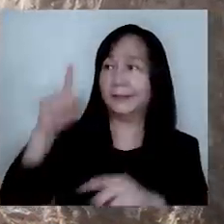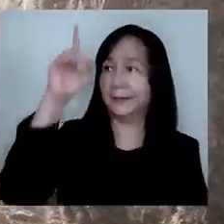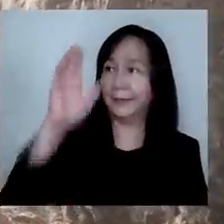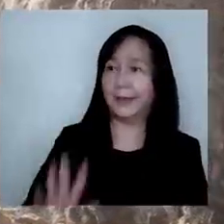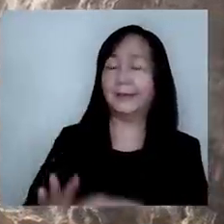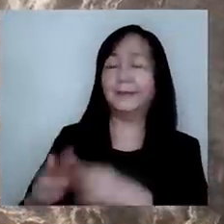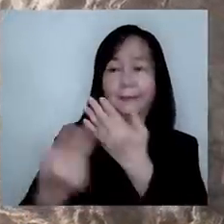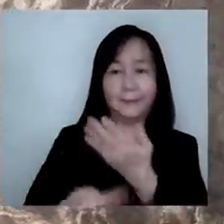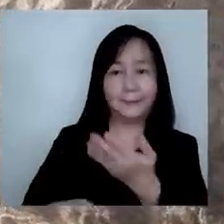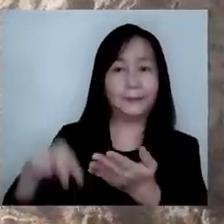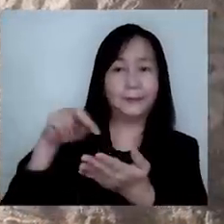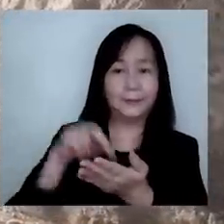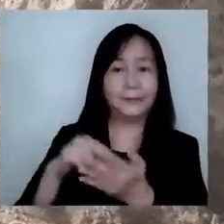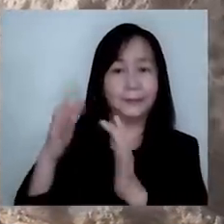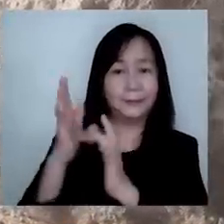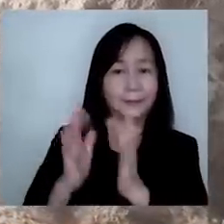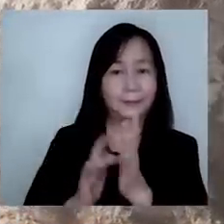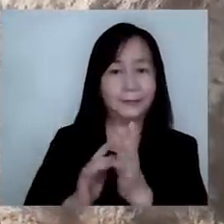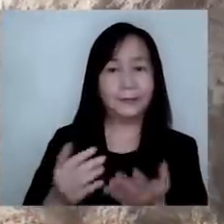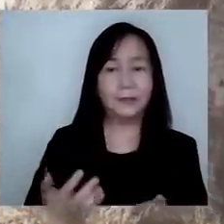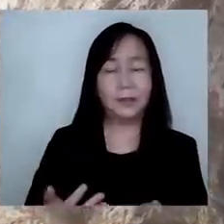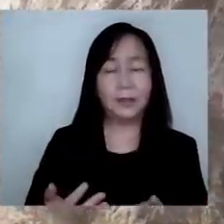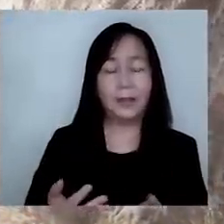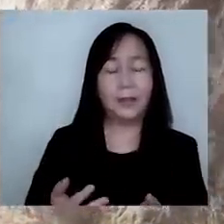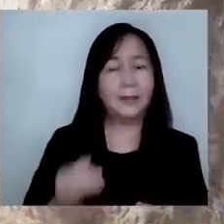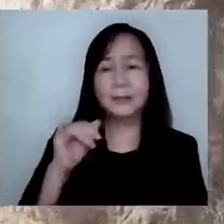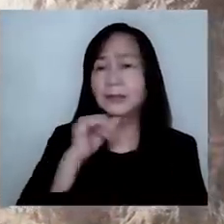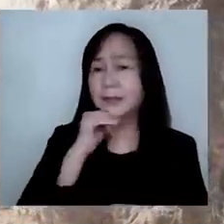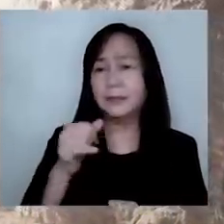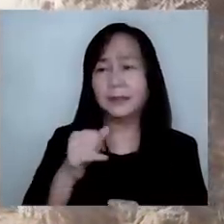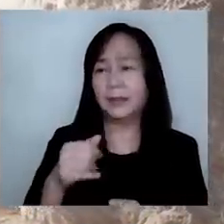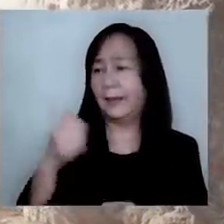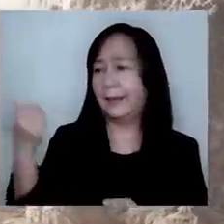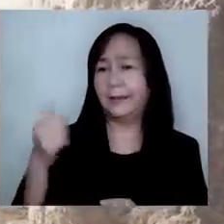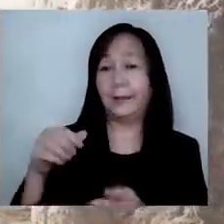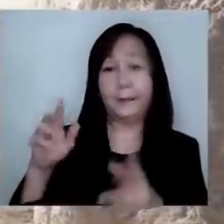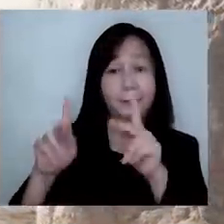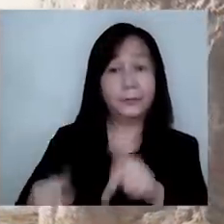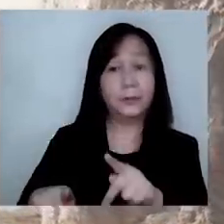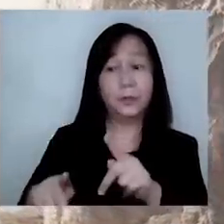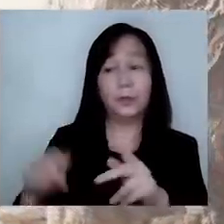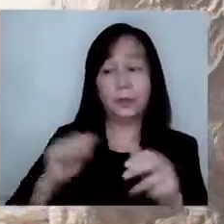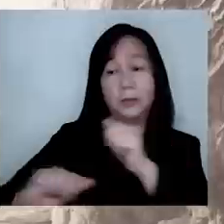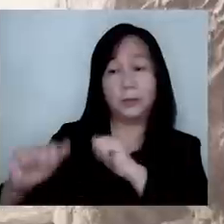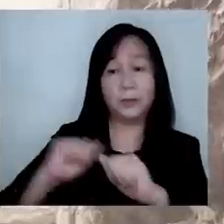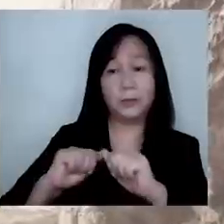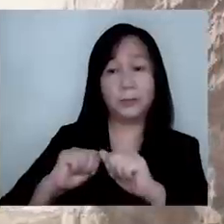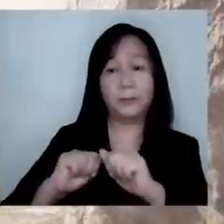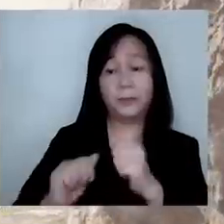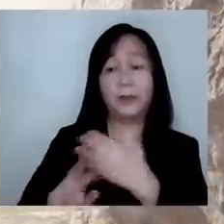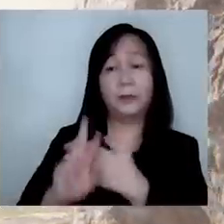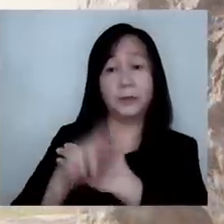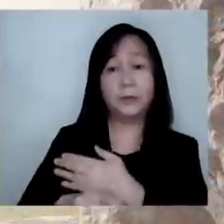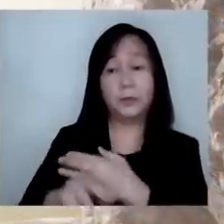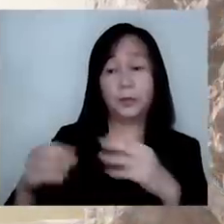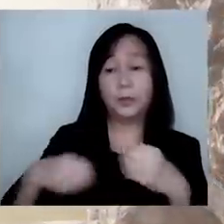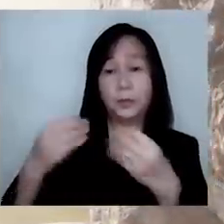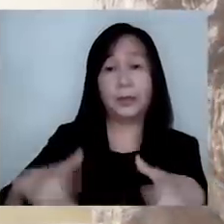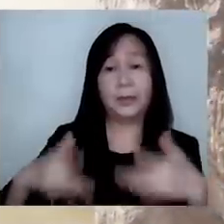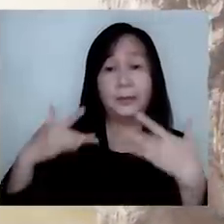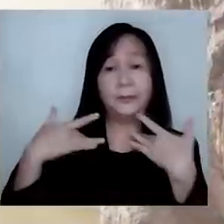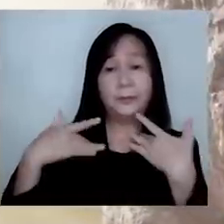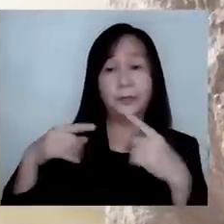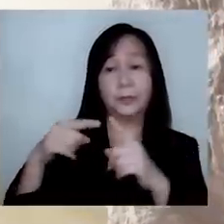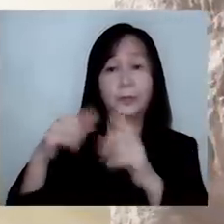who raised him it is not any human activity that restores life to Jesus or better that gave